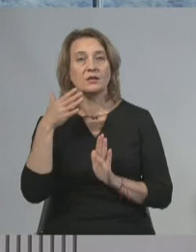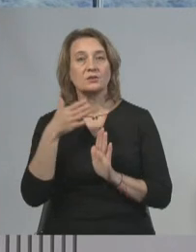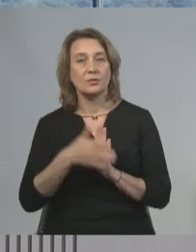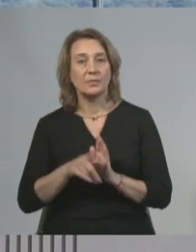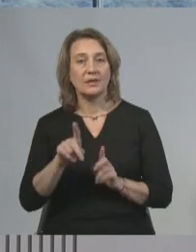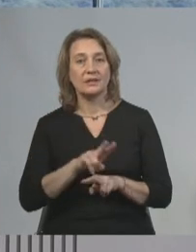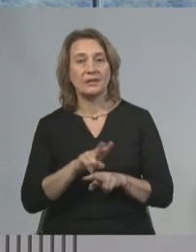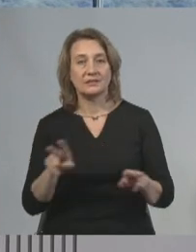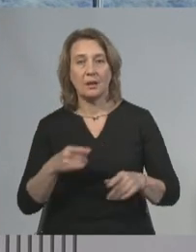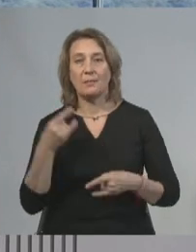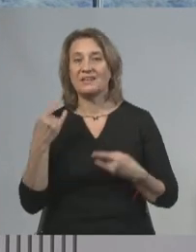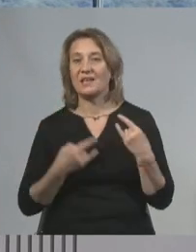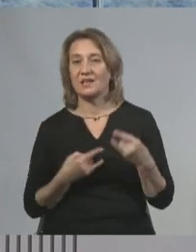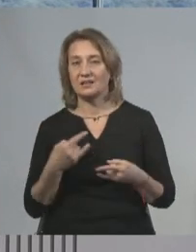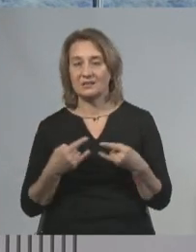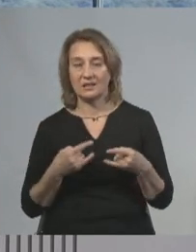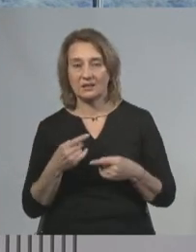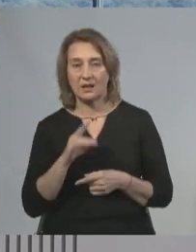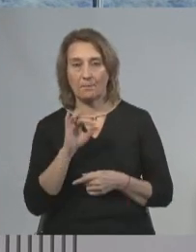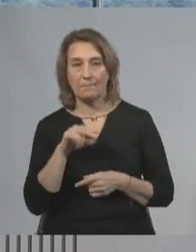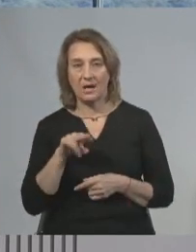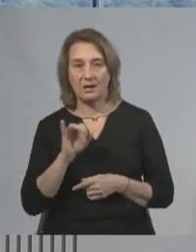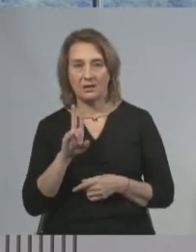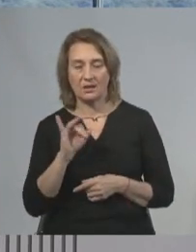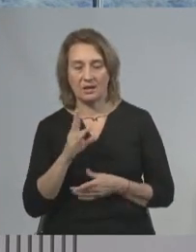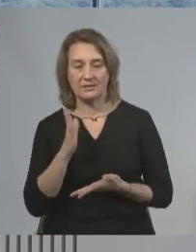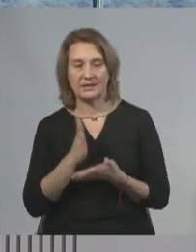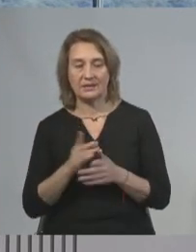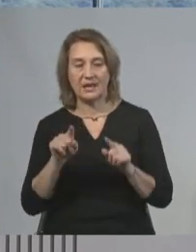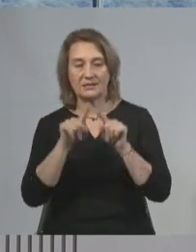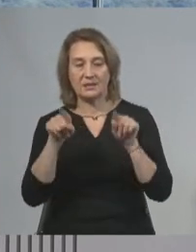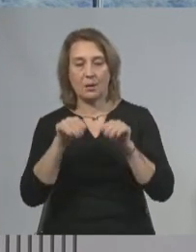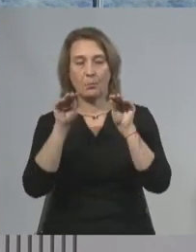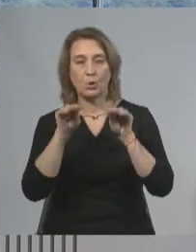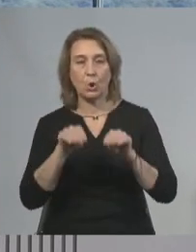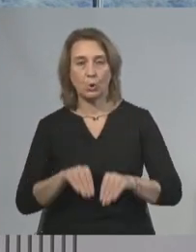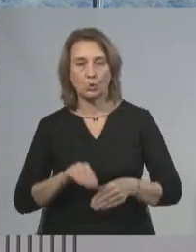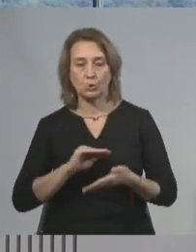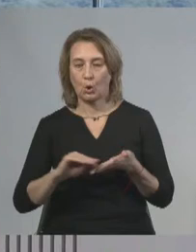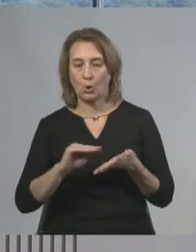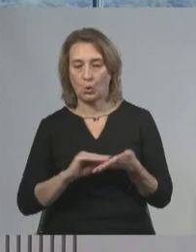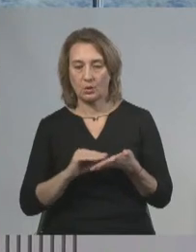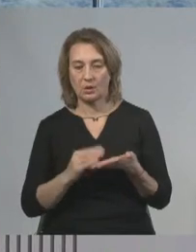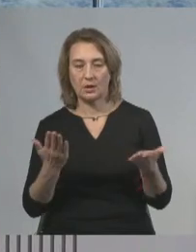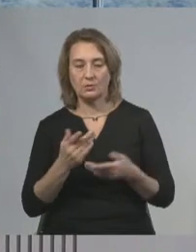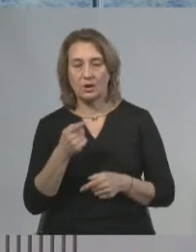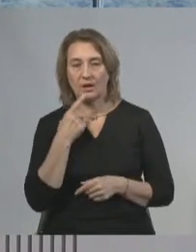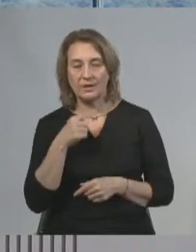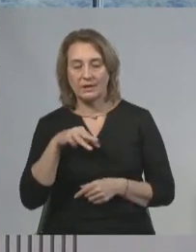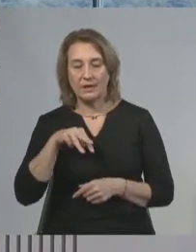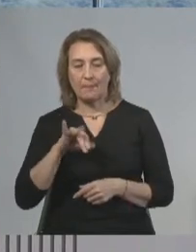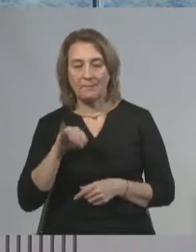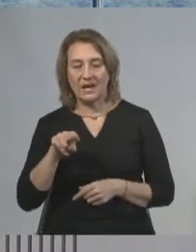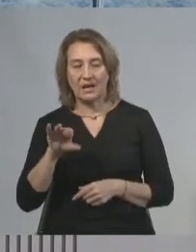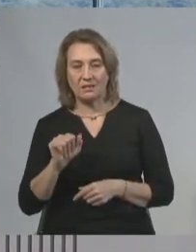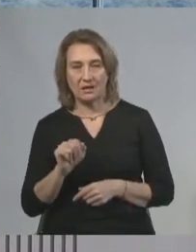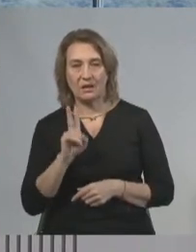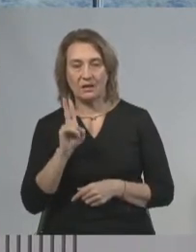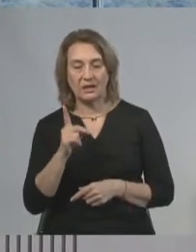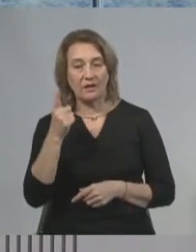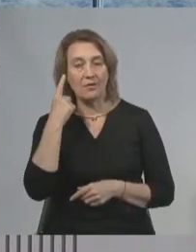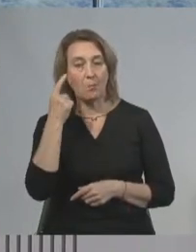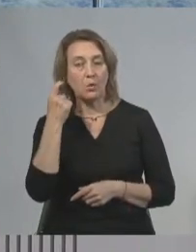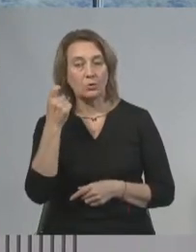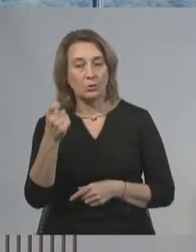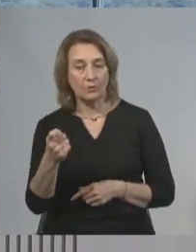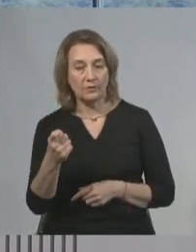thank you marina so if i understand right that in your channel you also have a protocol that mila has mentioned that says on how